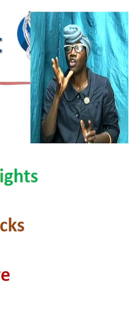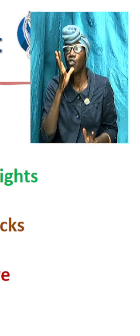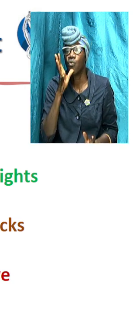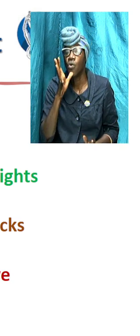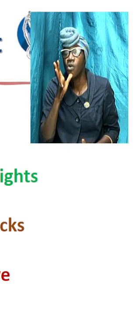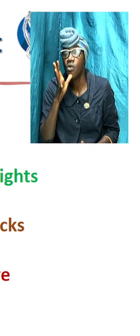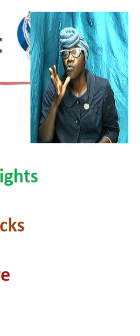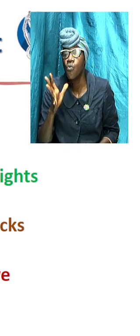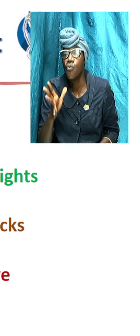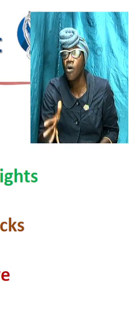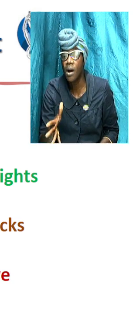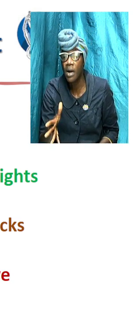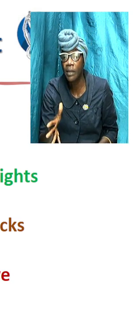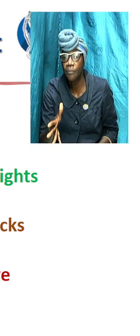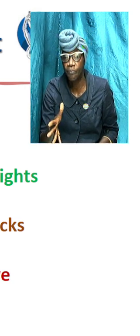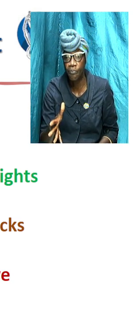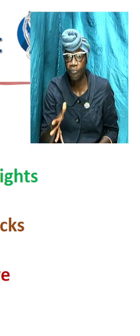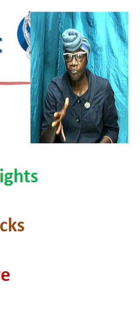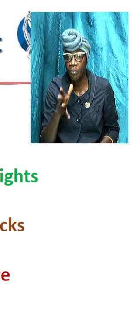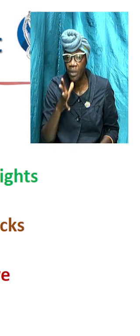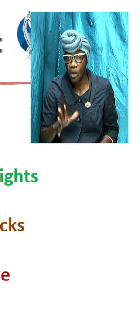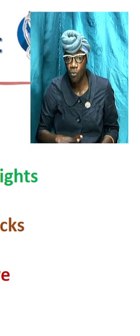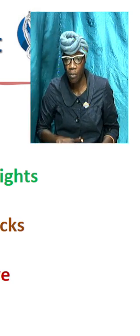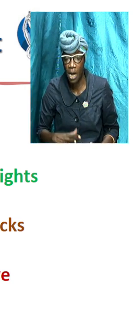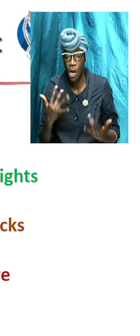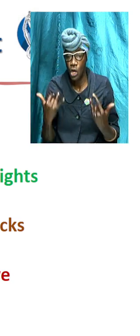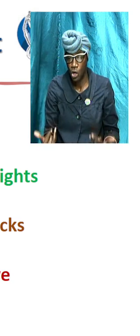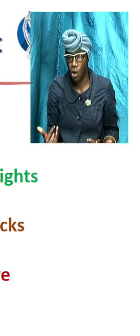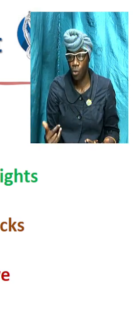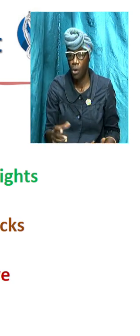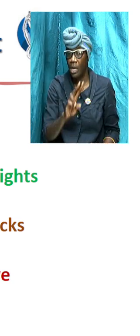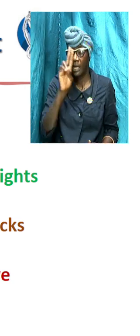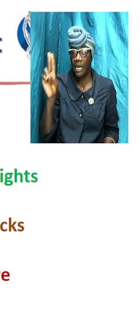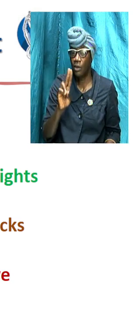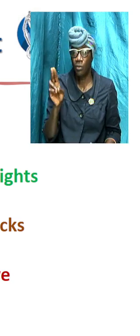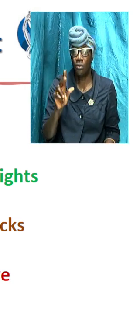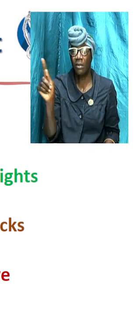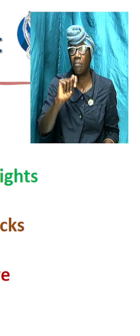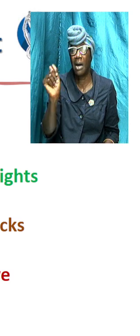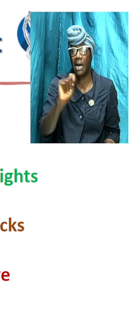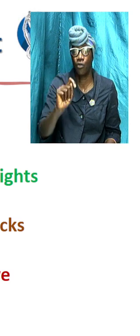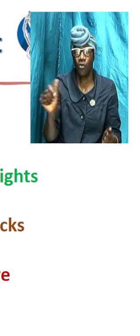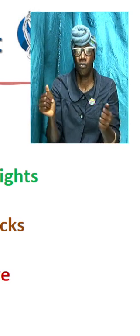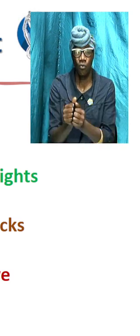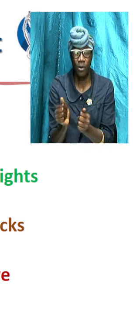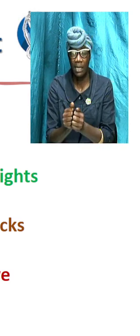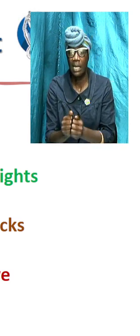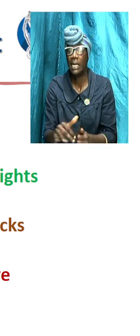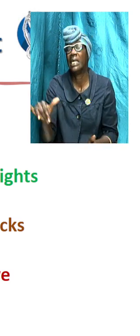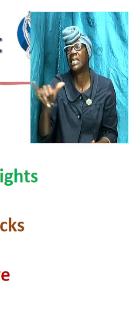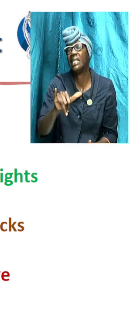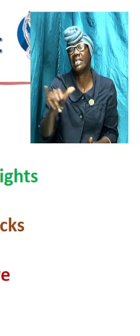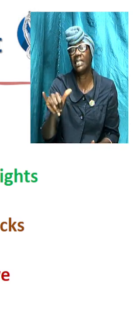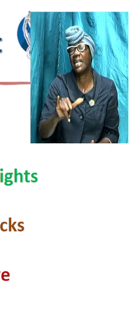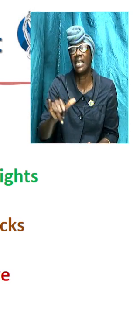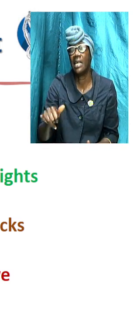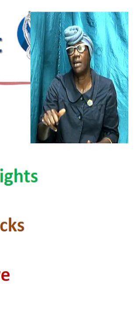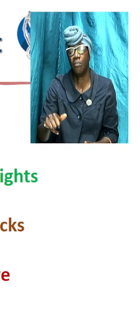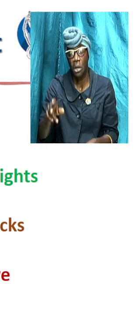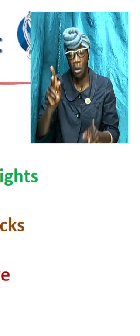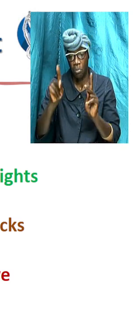that, okay, because now he's a woman, he can use the bathroom with the woman. Amen. The world has gone